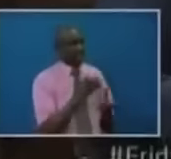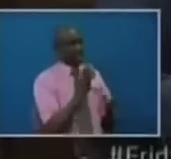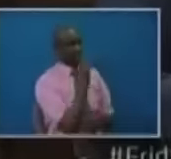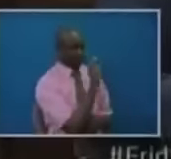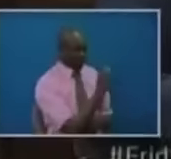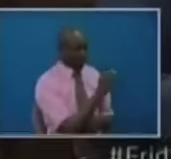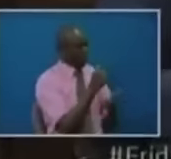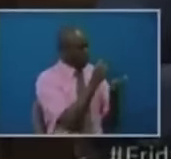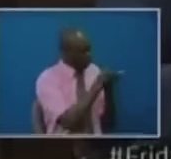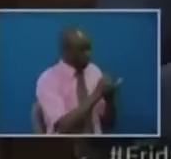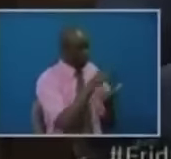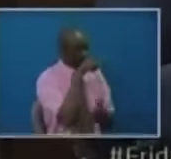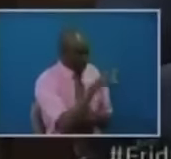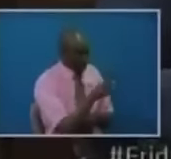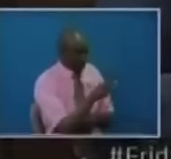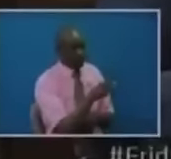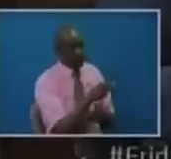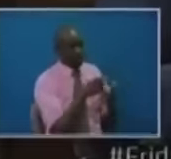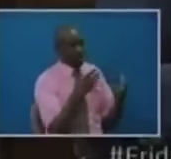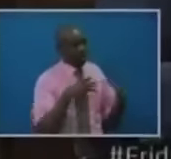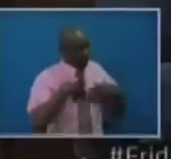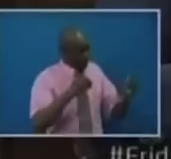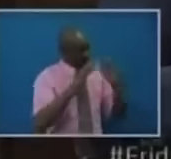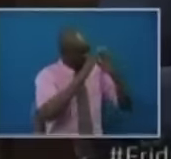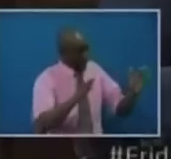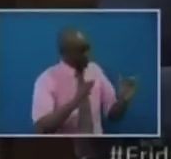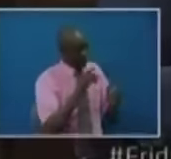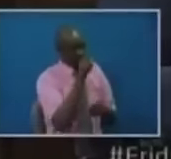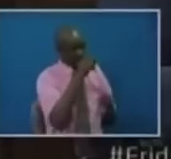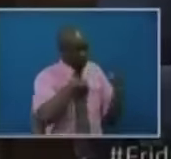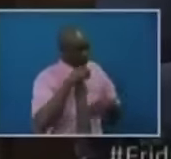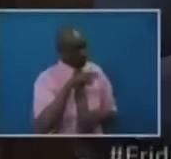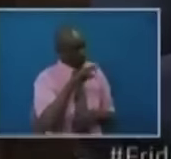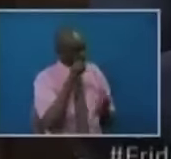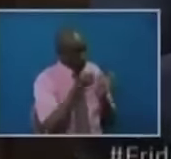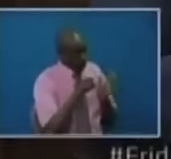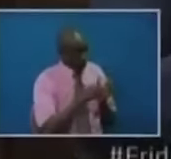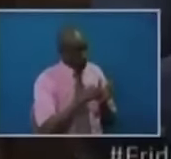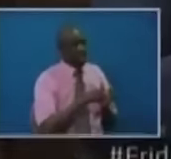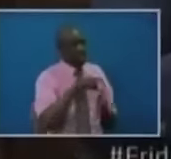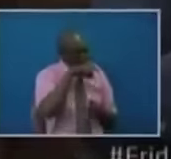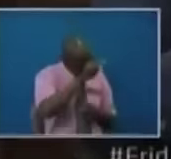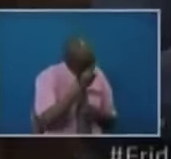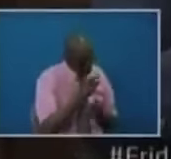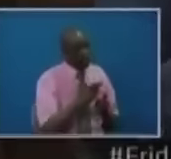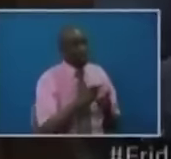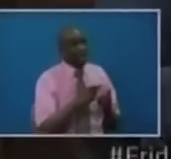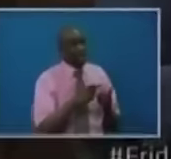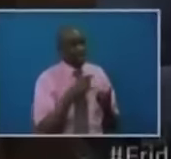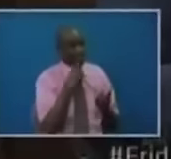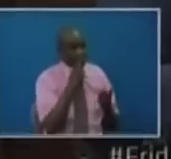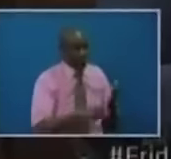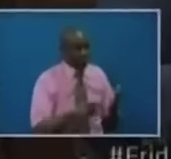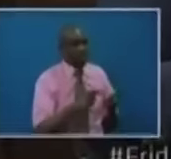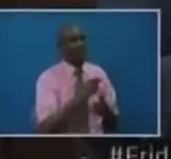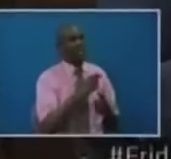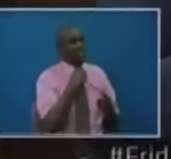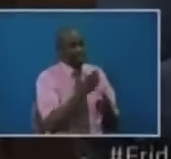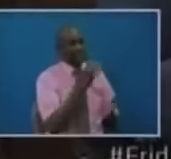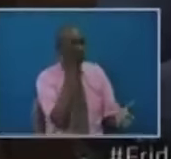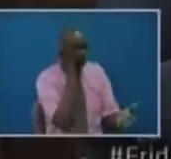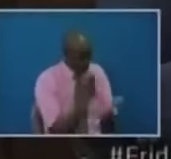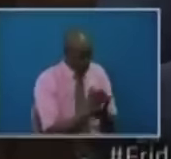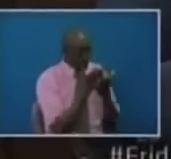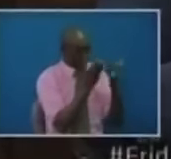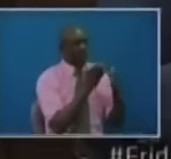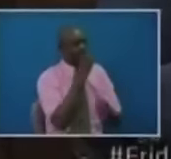the auditor, in this case of the Afya House probe, Mr. Mushere, he came out and blew the whistle, saying close